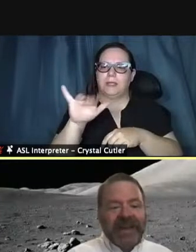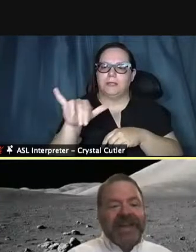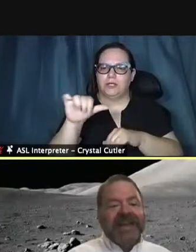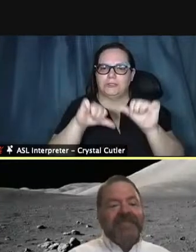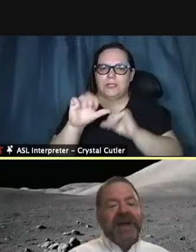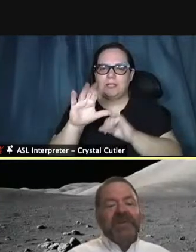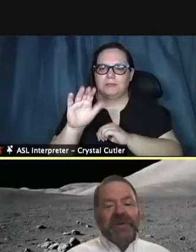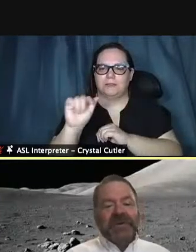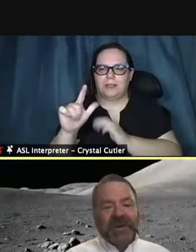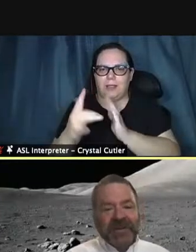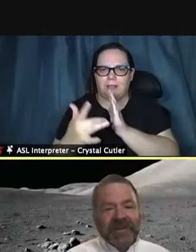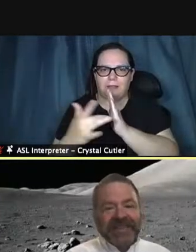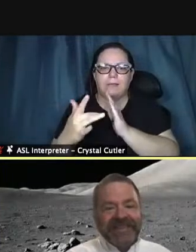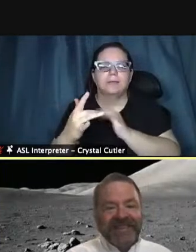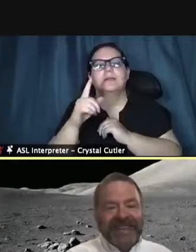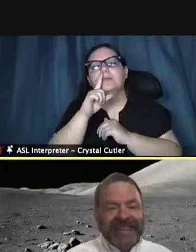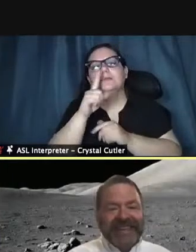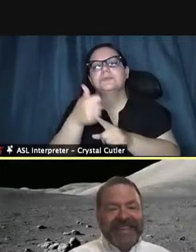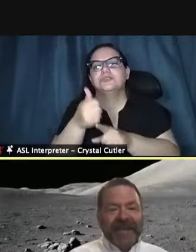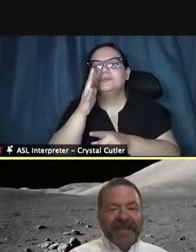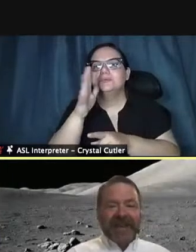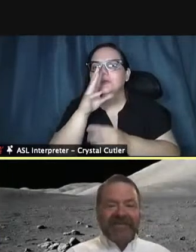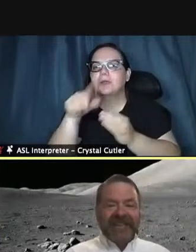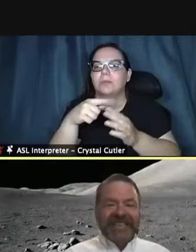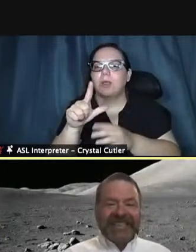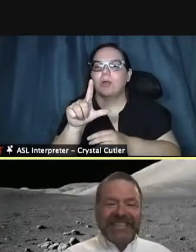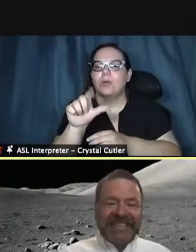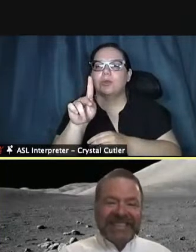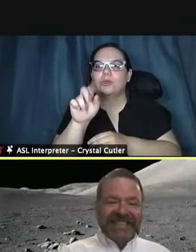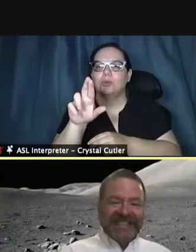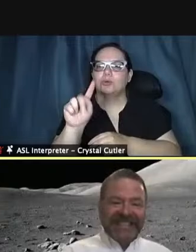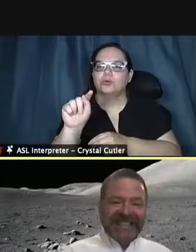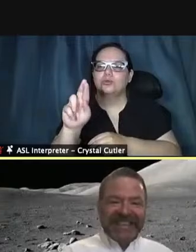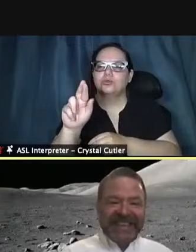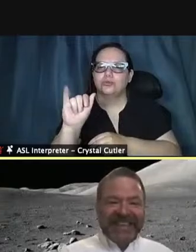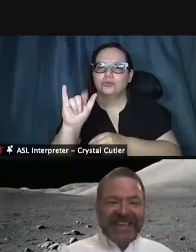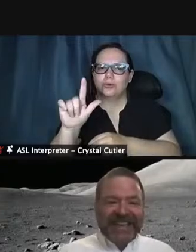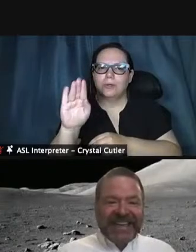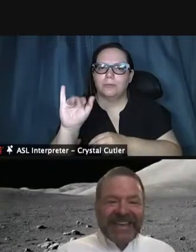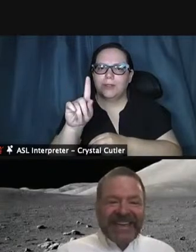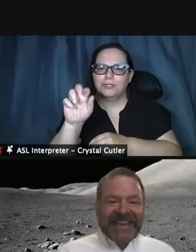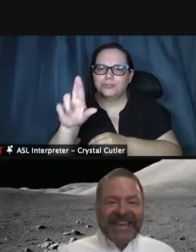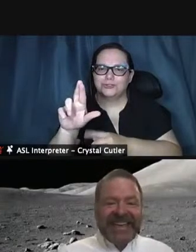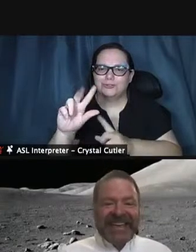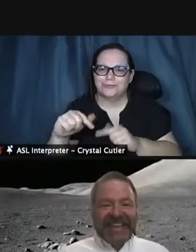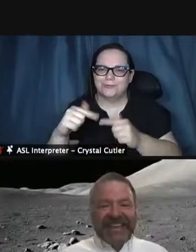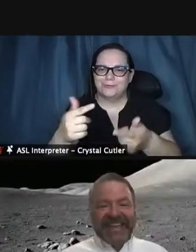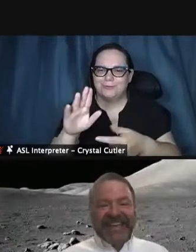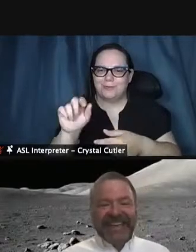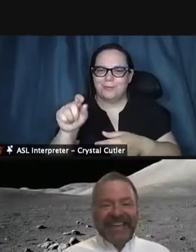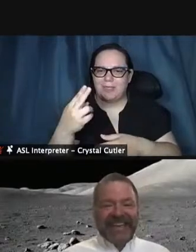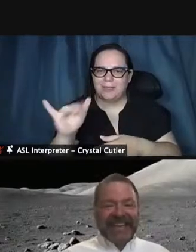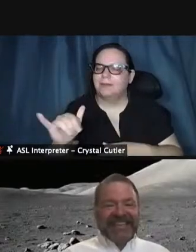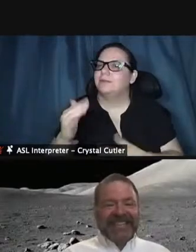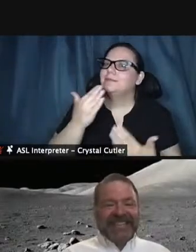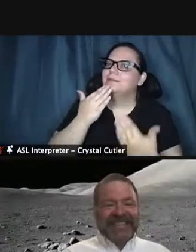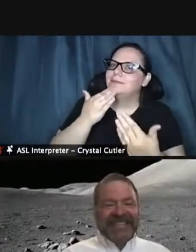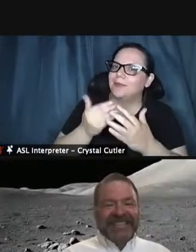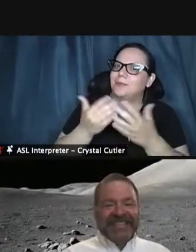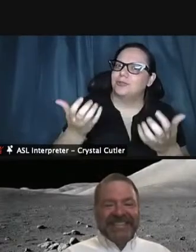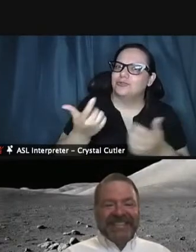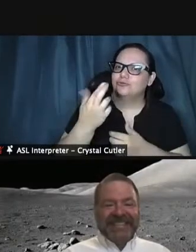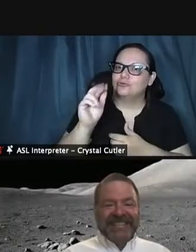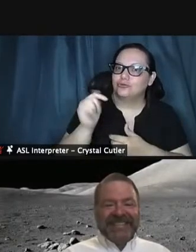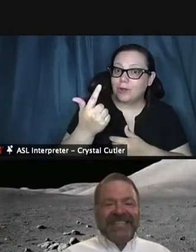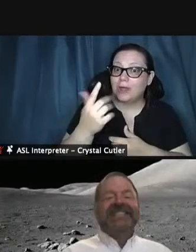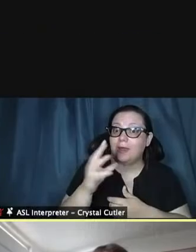be talking about Lunar Trailblazer. Bethany, please. Okay, thank you very much, Greg, and the organizers. Can I confirm that you